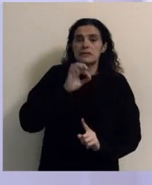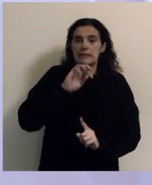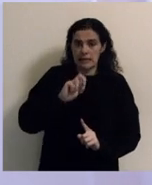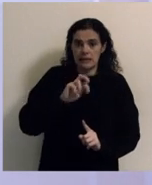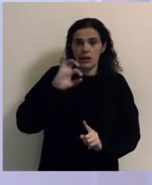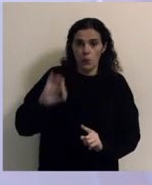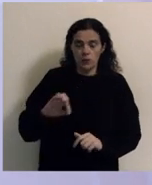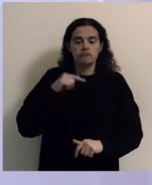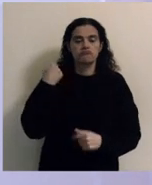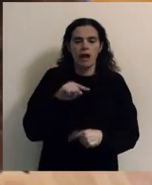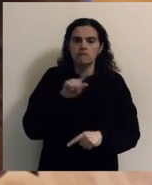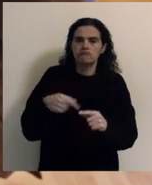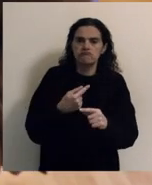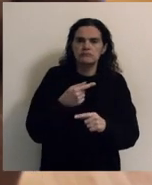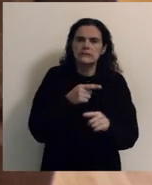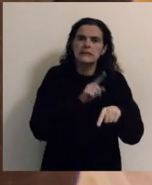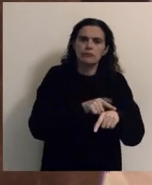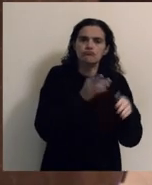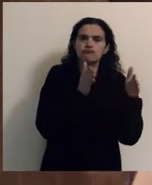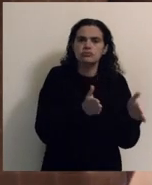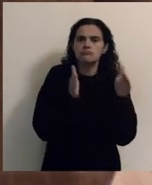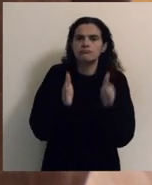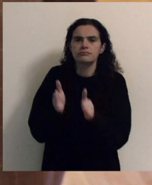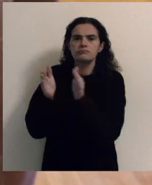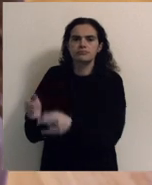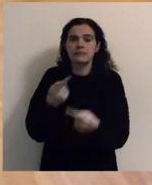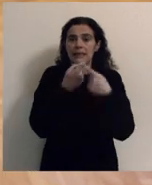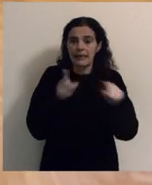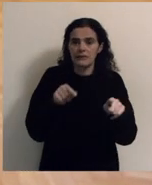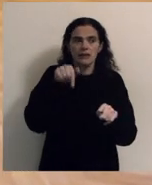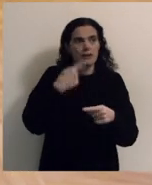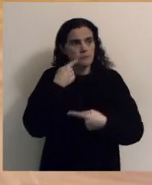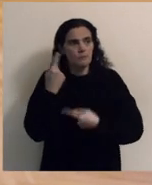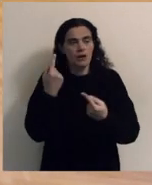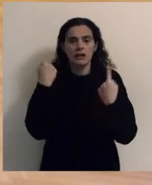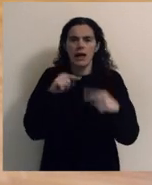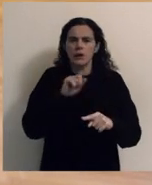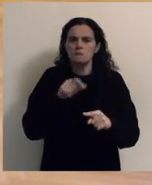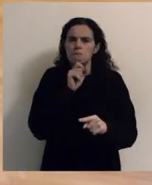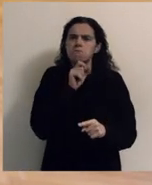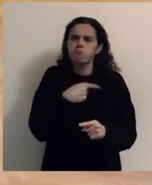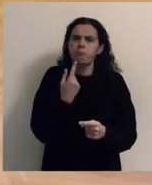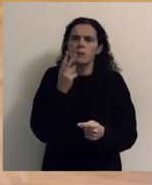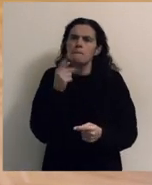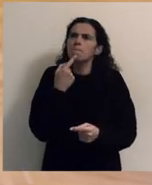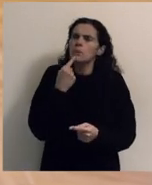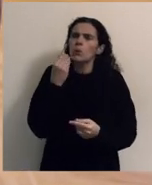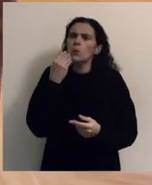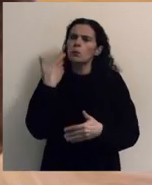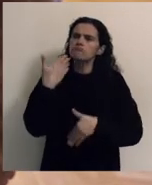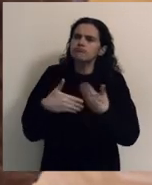1938. So there are 3 different periods represented here, and we can trace a kind of